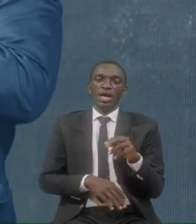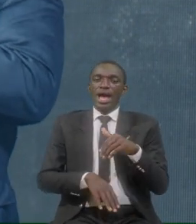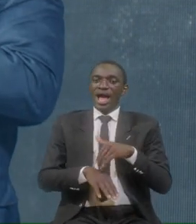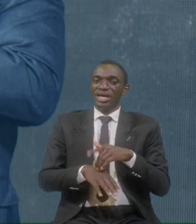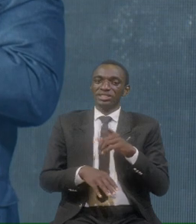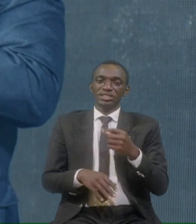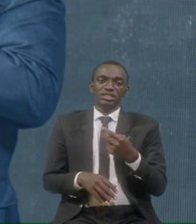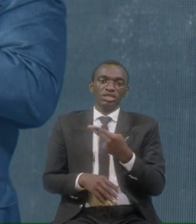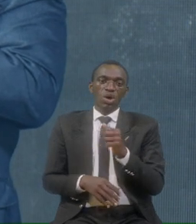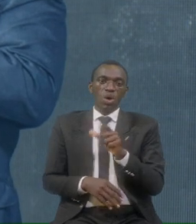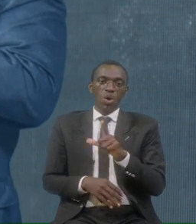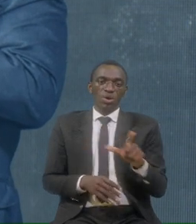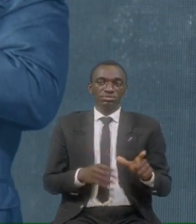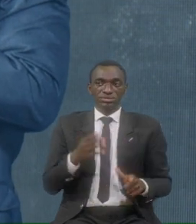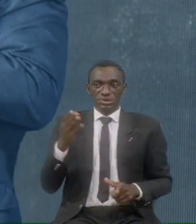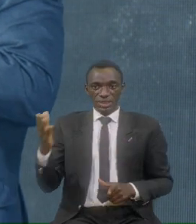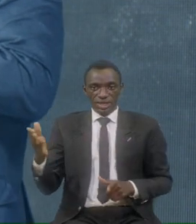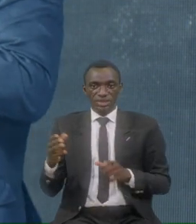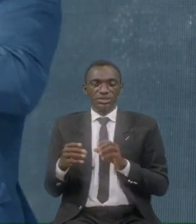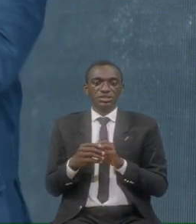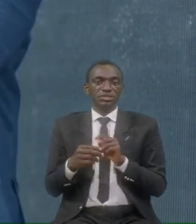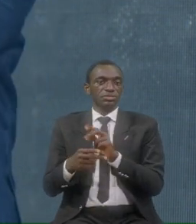my right,